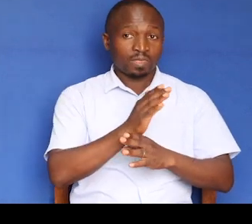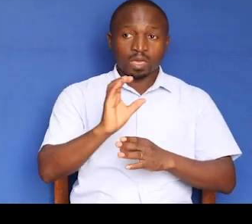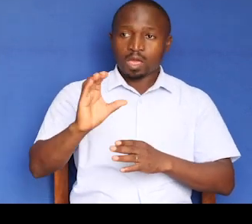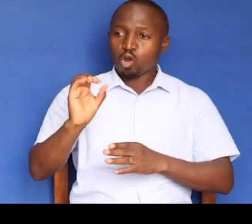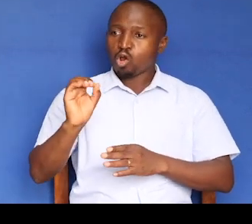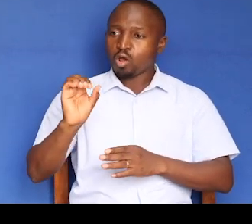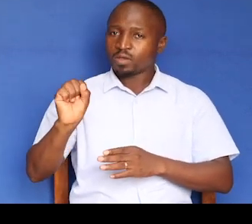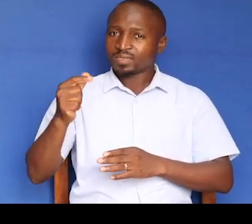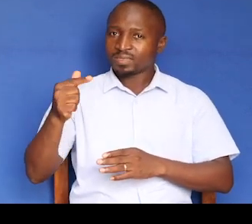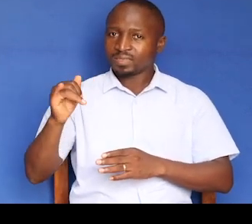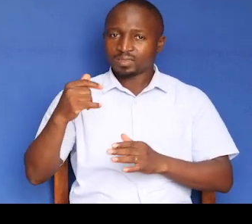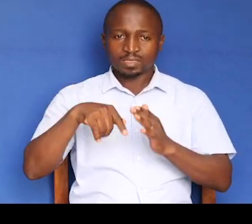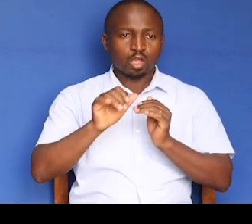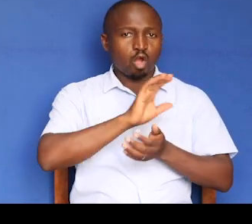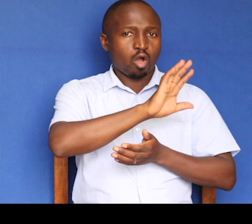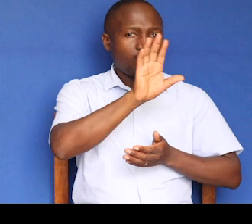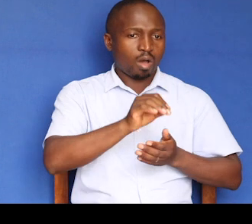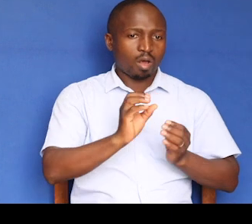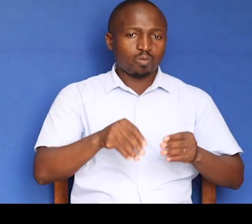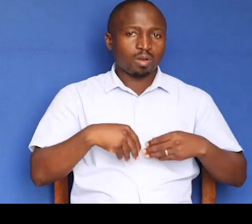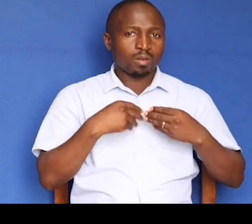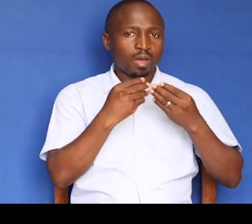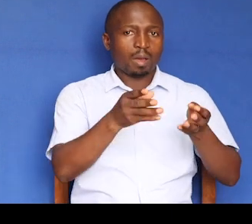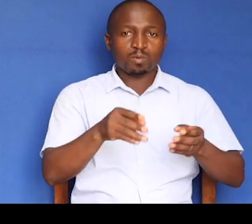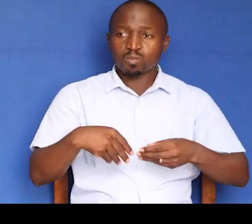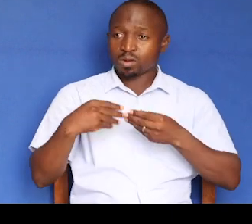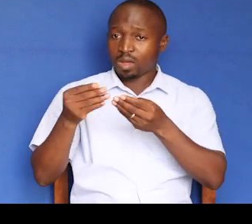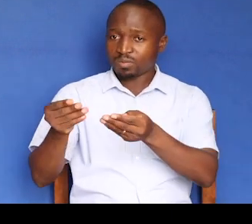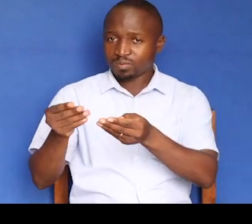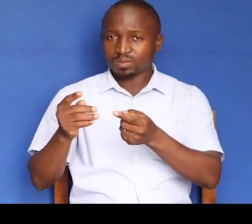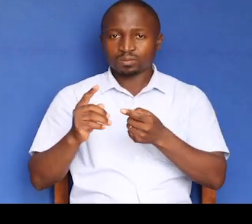at all levels of output? At all levels of output.